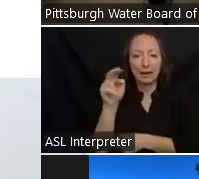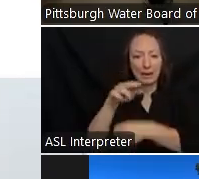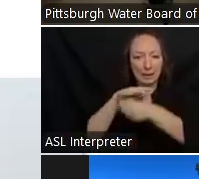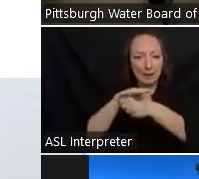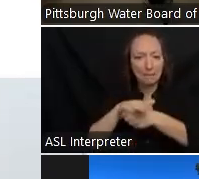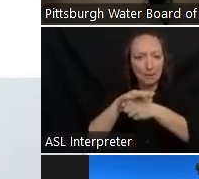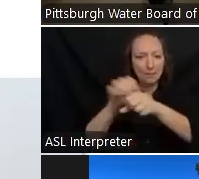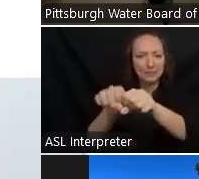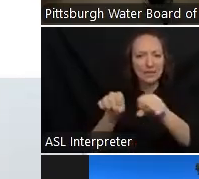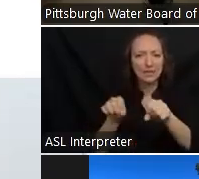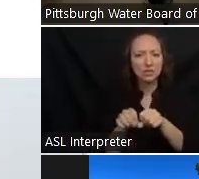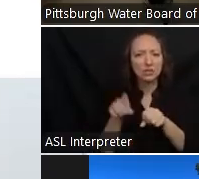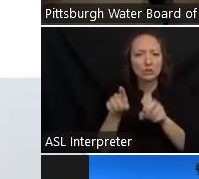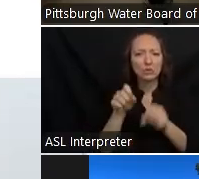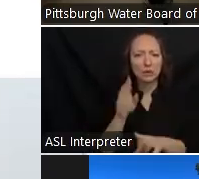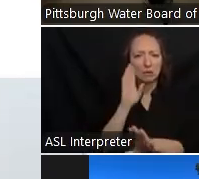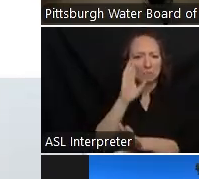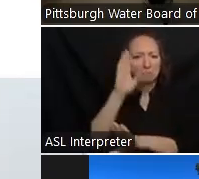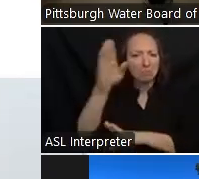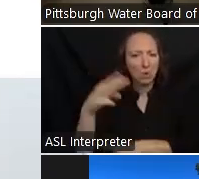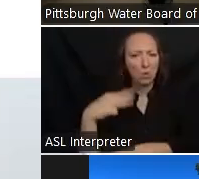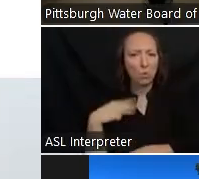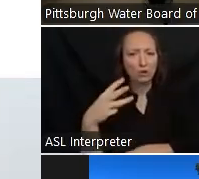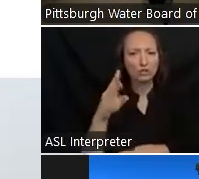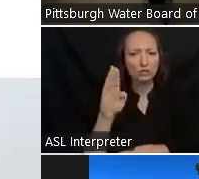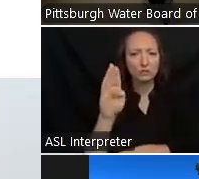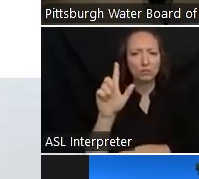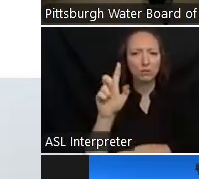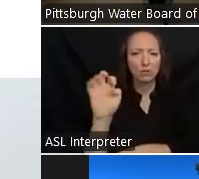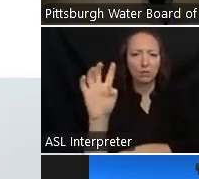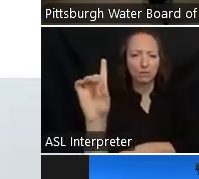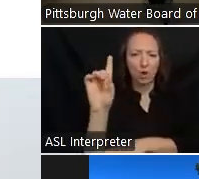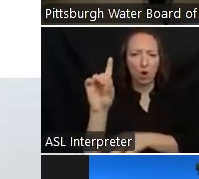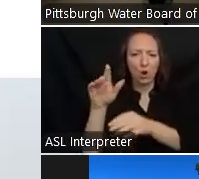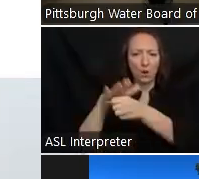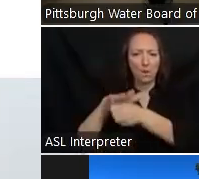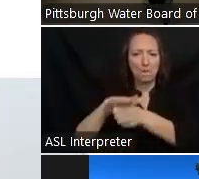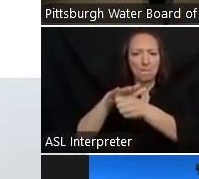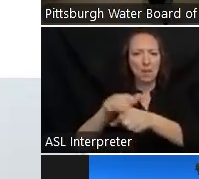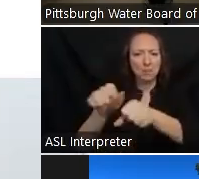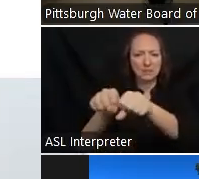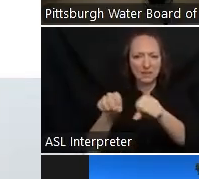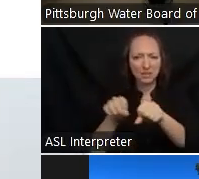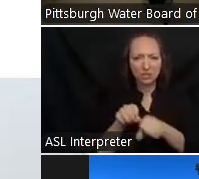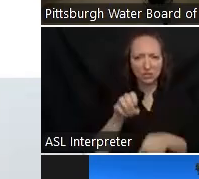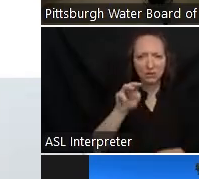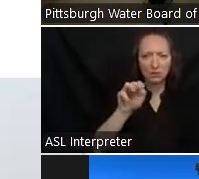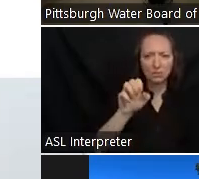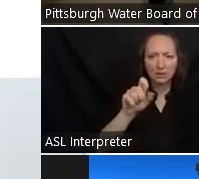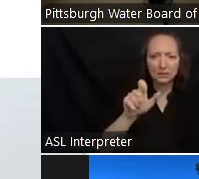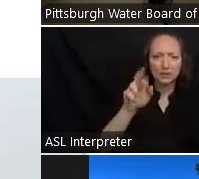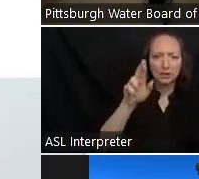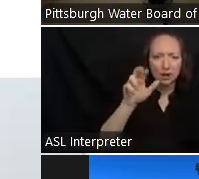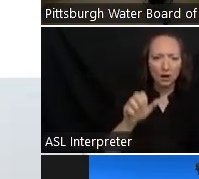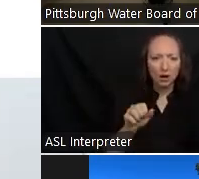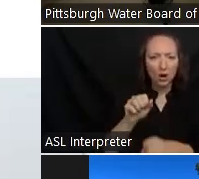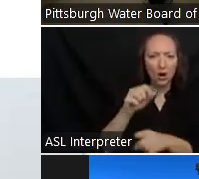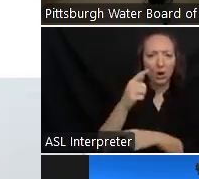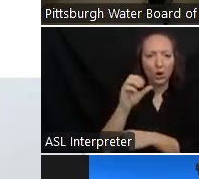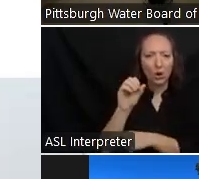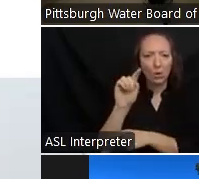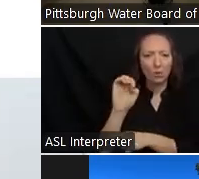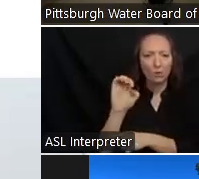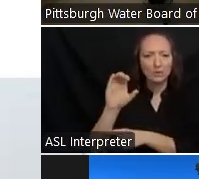lagging outside the zone with asbestos-containing materials, as shown in both of these photos. Within the asbestos